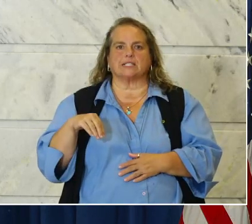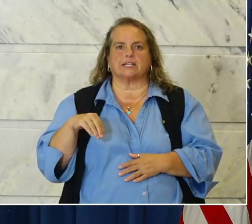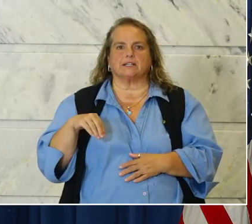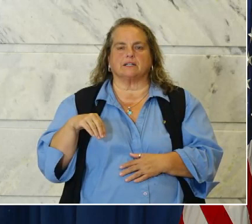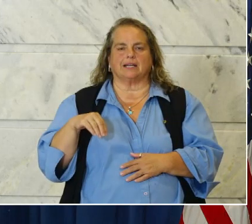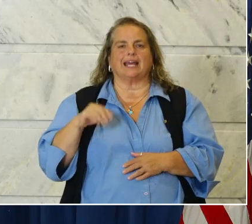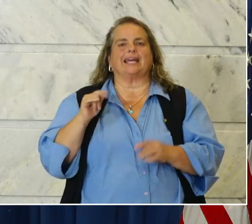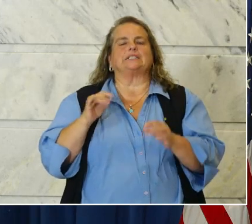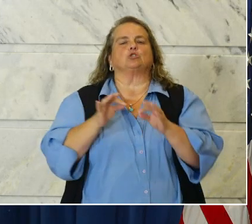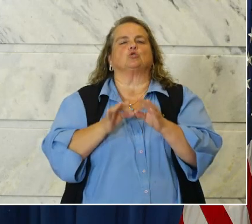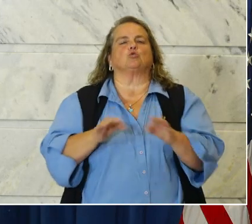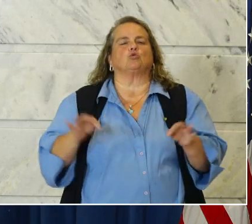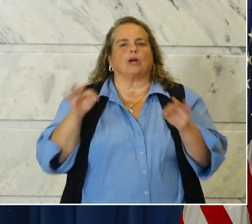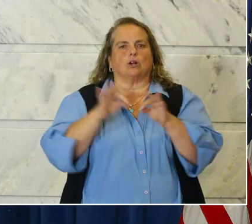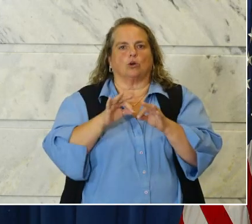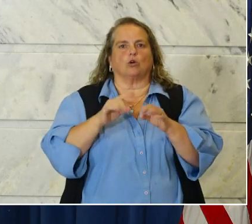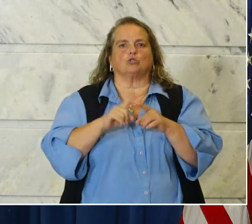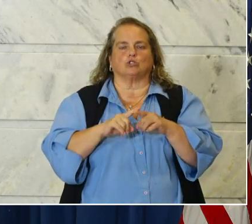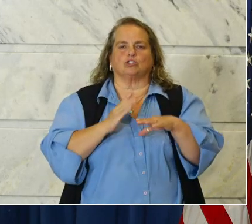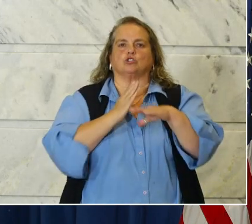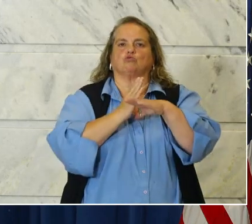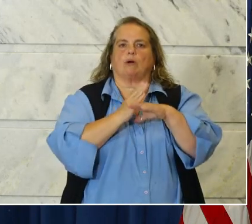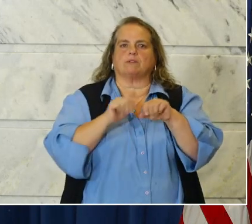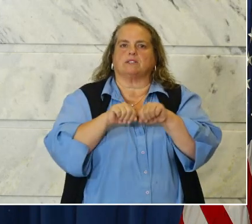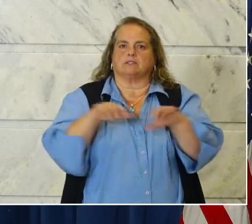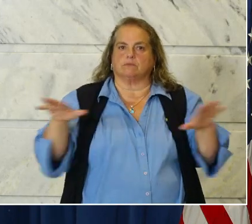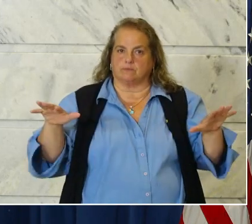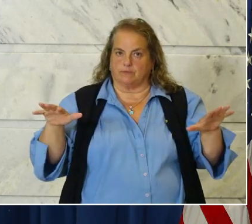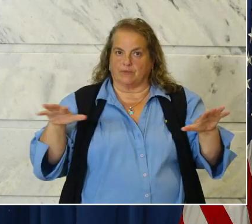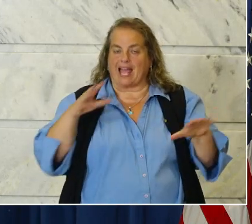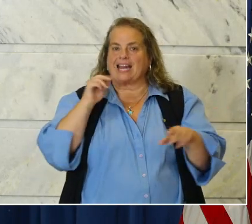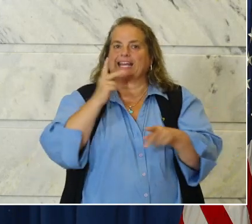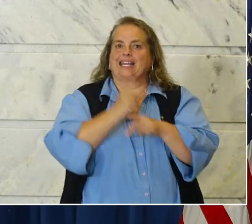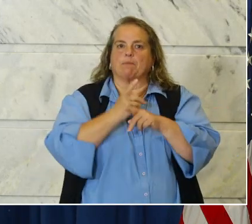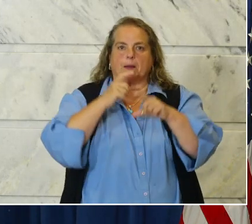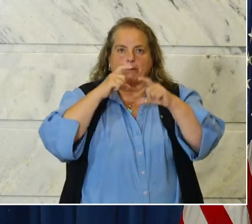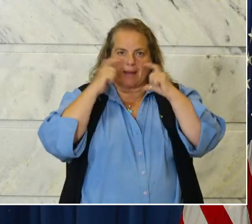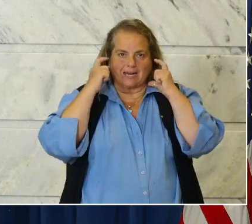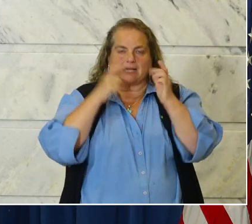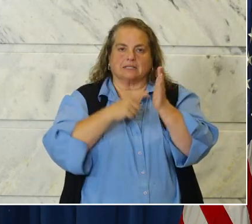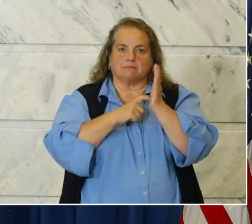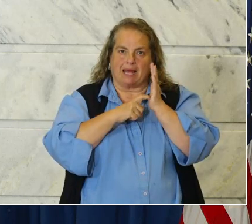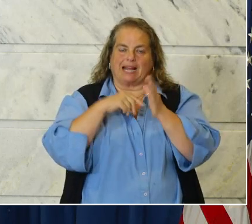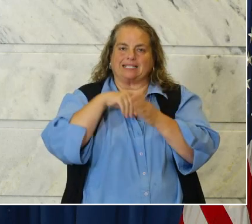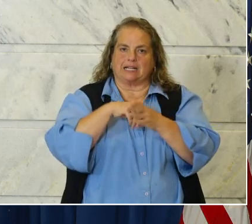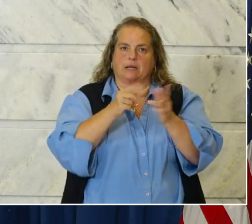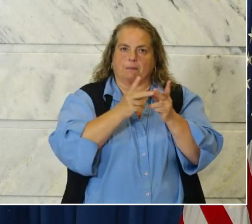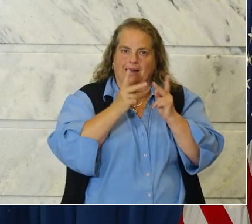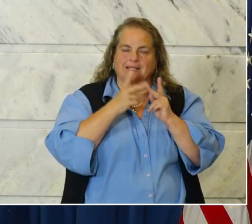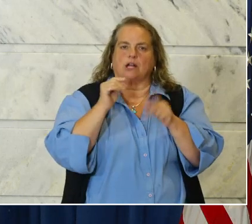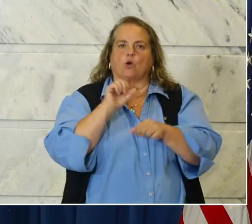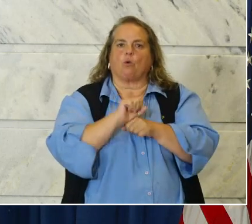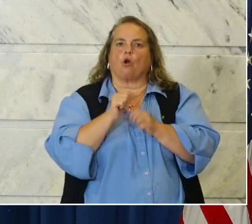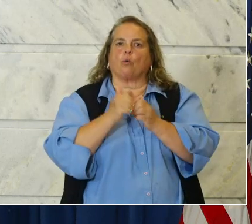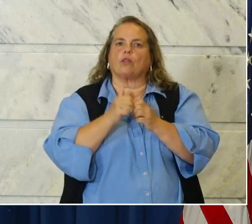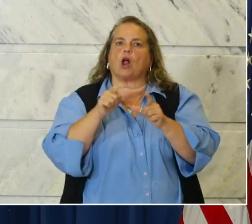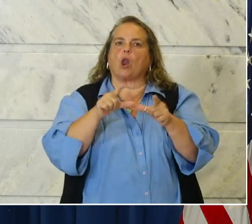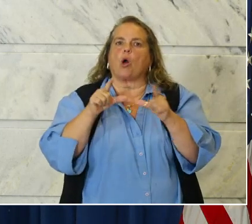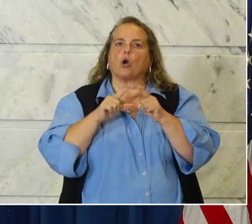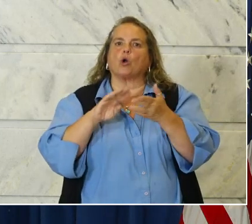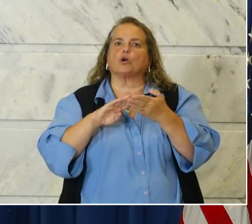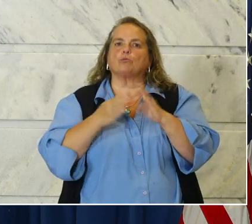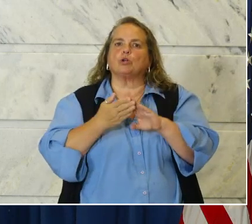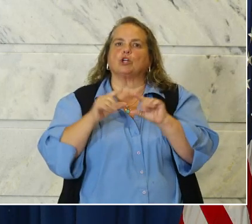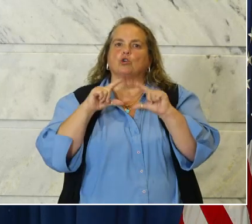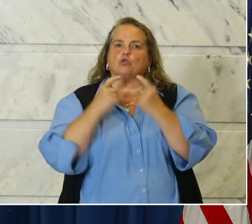disrupt transmission. And the second one, keep mask mandates in place and work with local community groups to develop